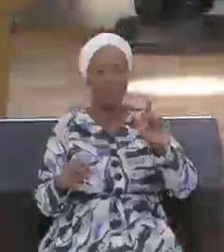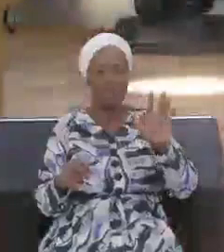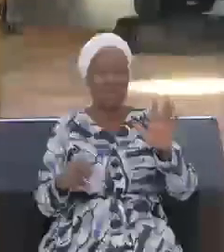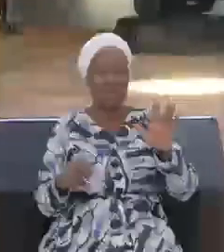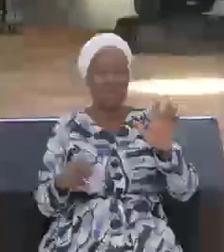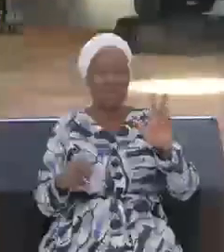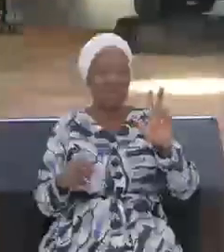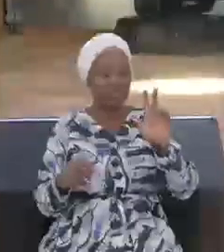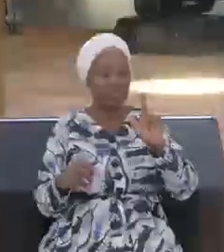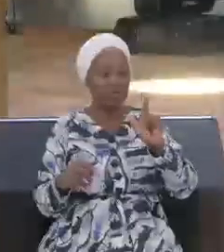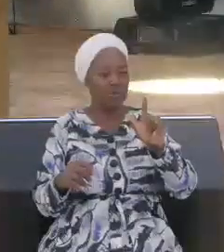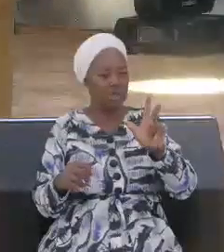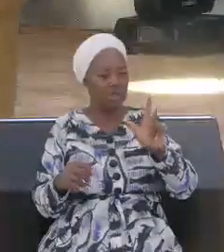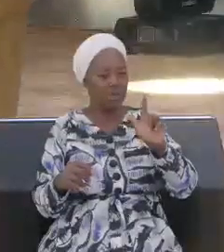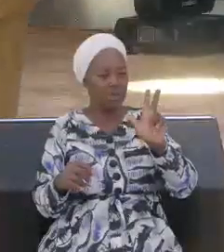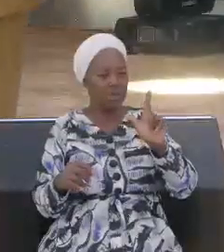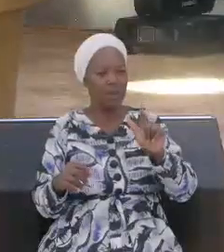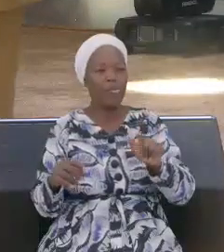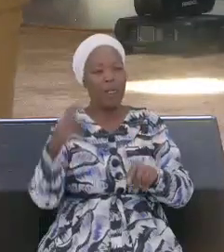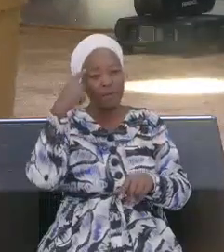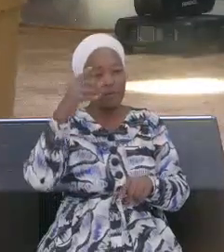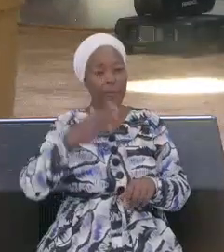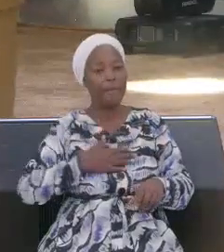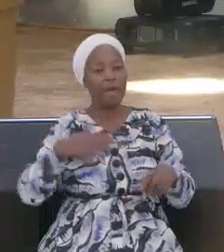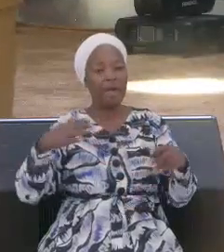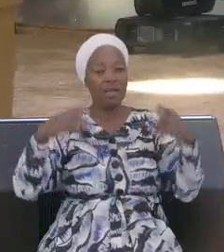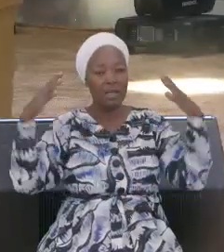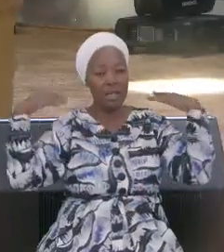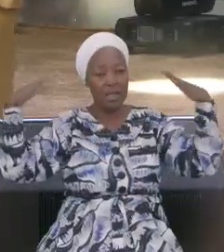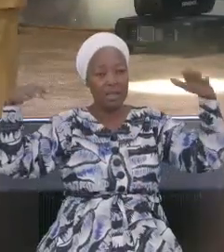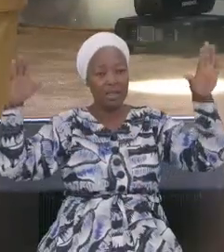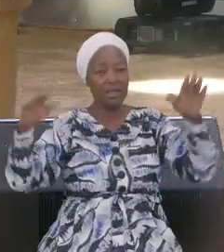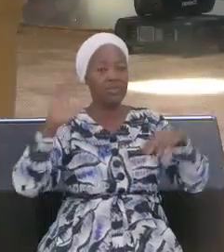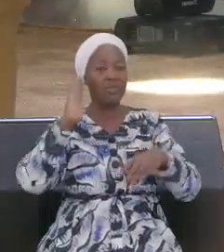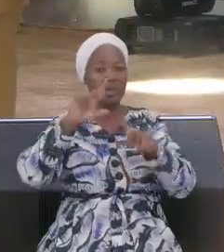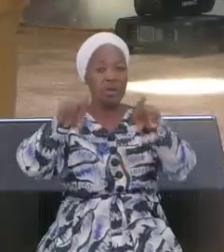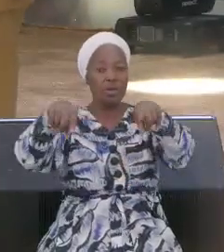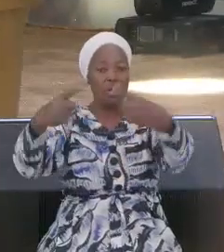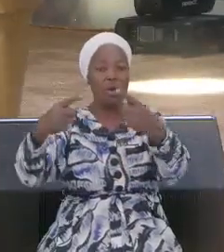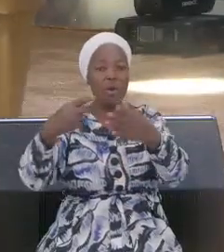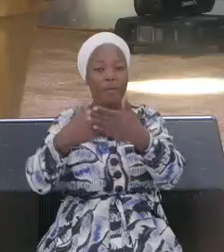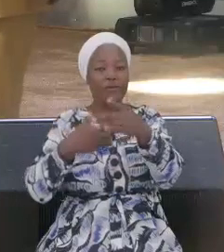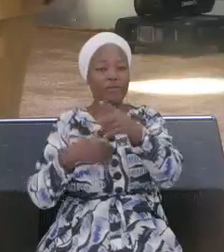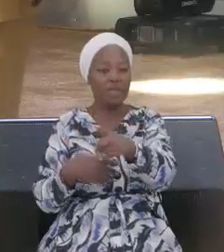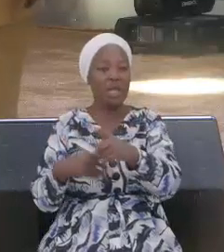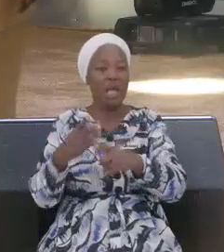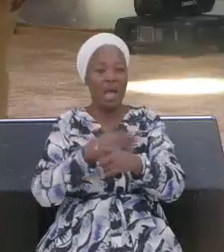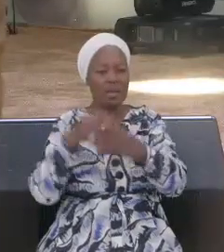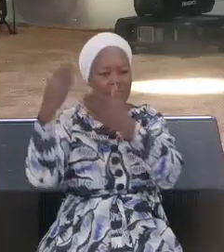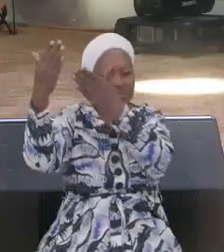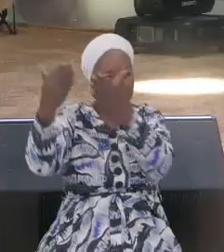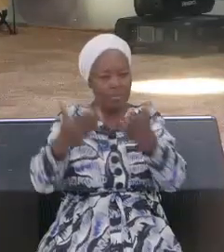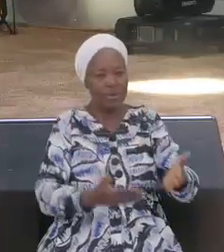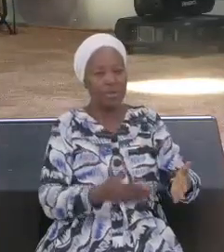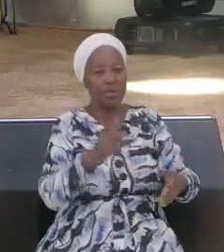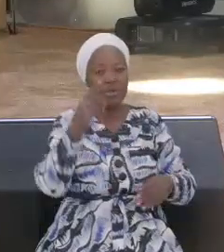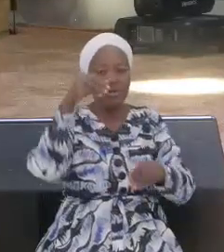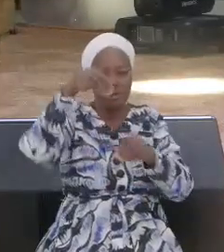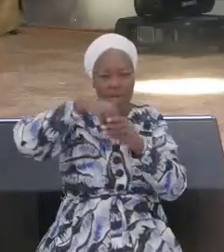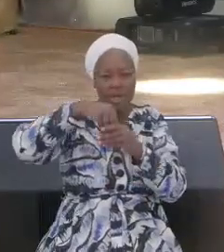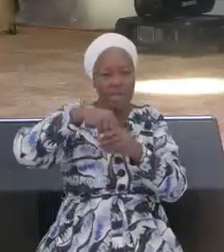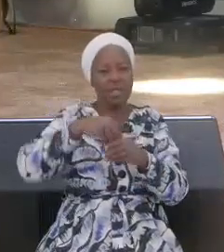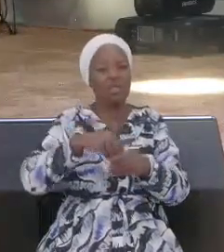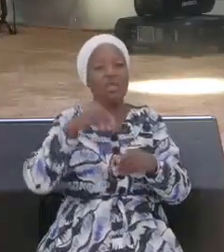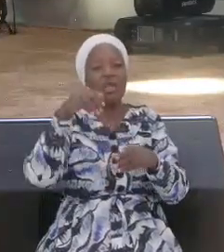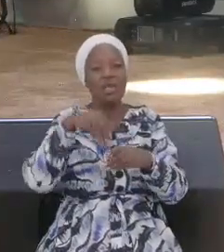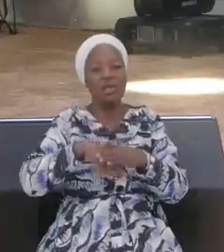mine angel, capital A, mine angel shall go before thee and bring thee in